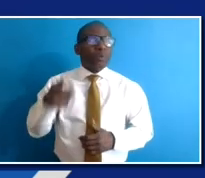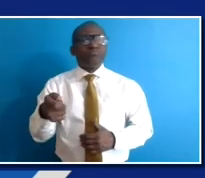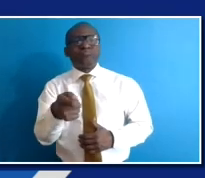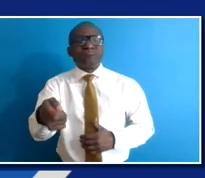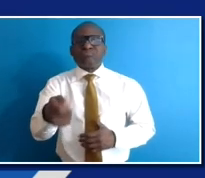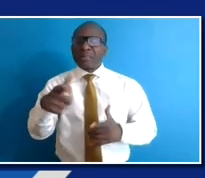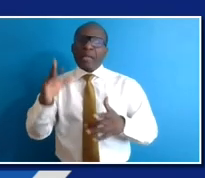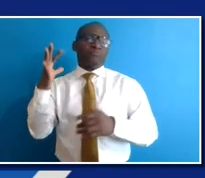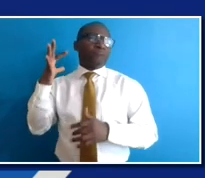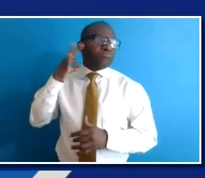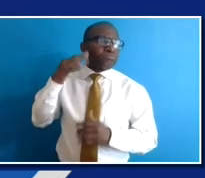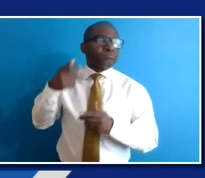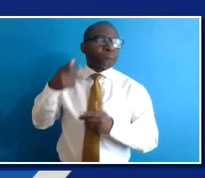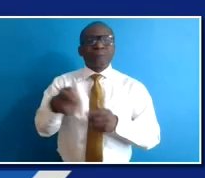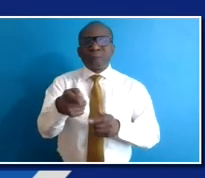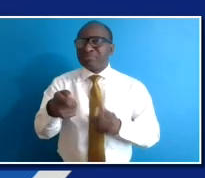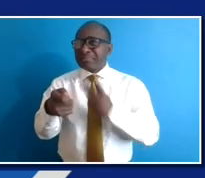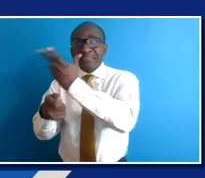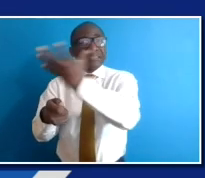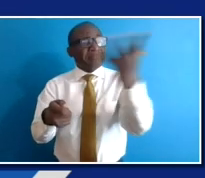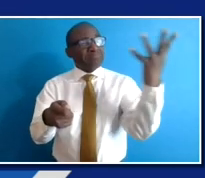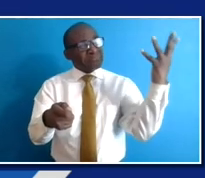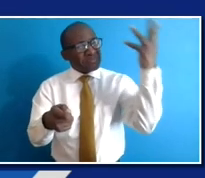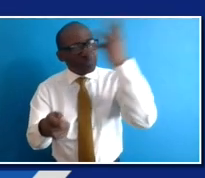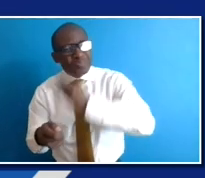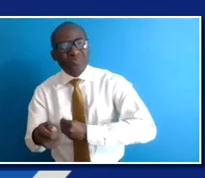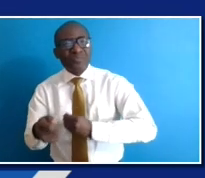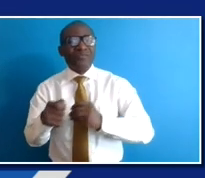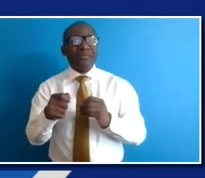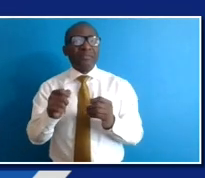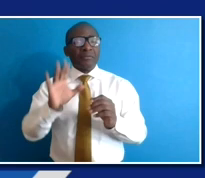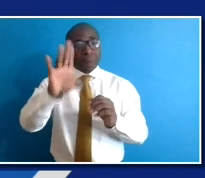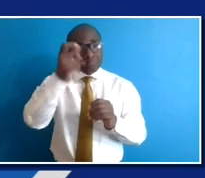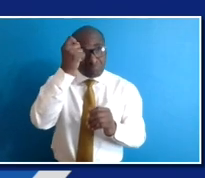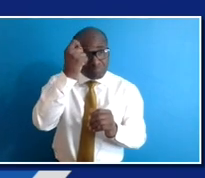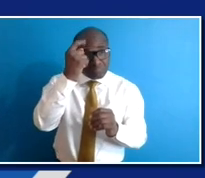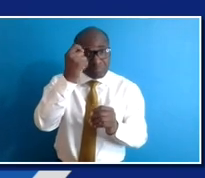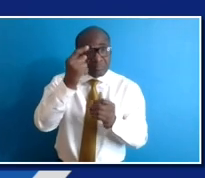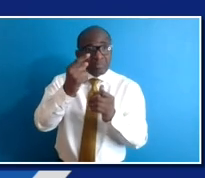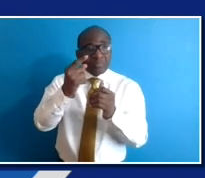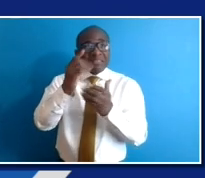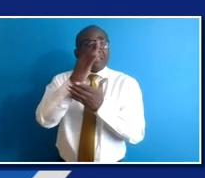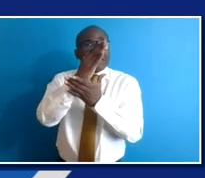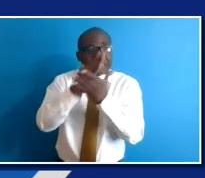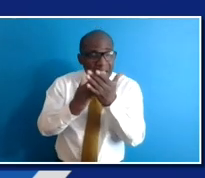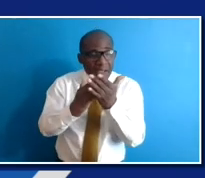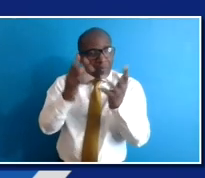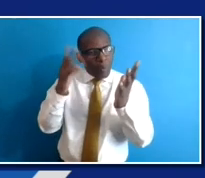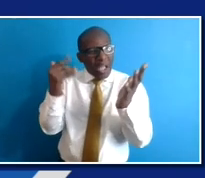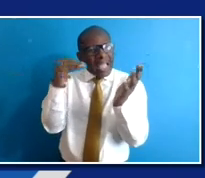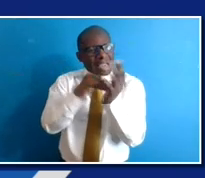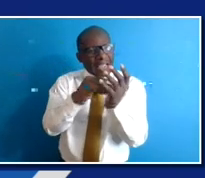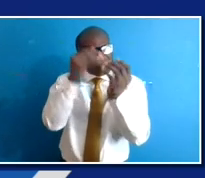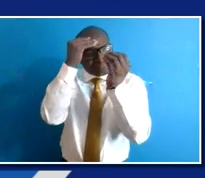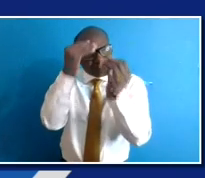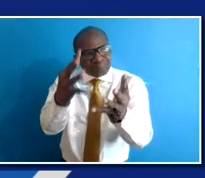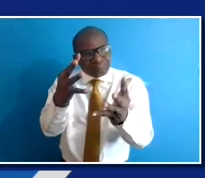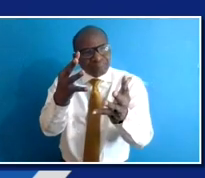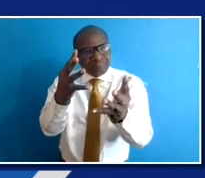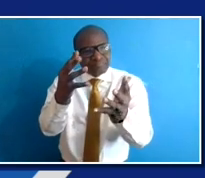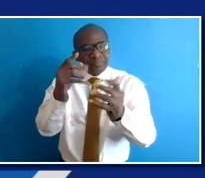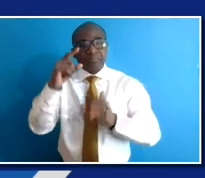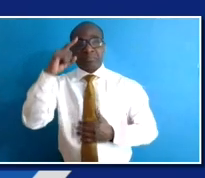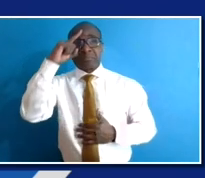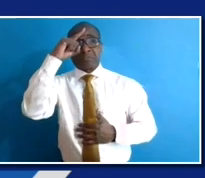will open this year, some of the county summer camps. The target date is July the 6th, Monday, July 6th. That's the day after the 4th of